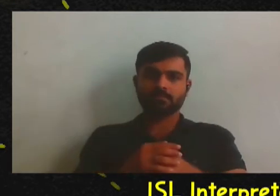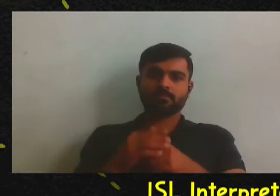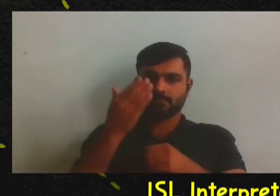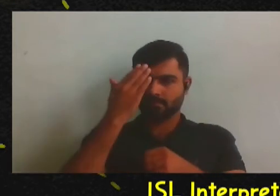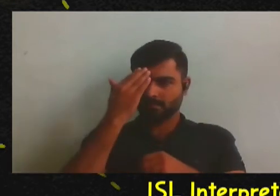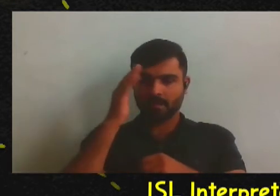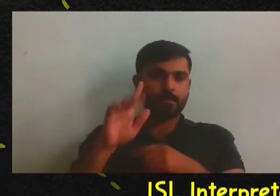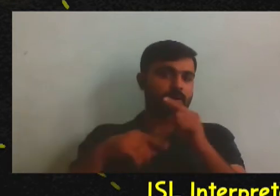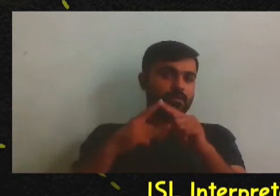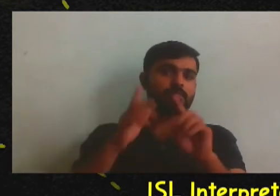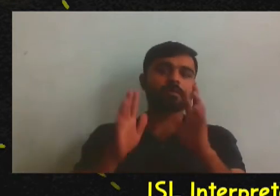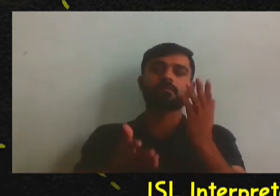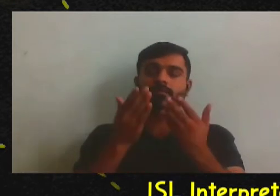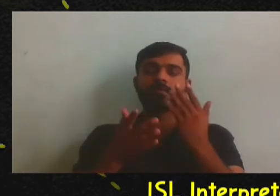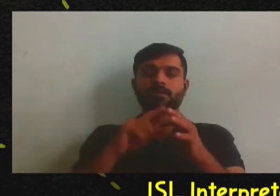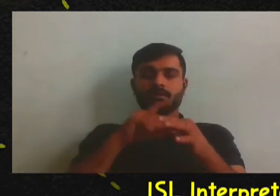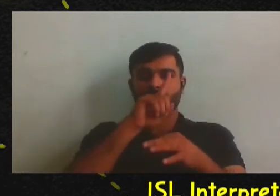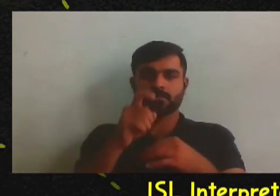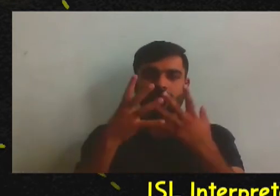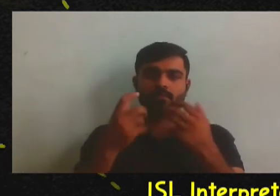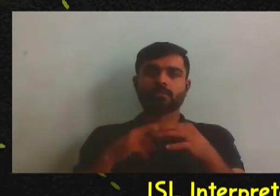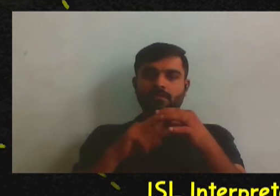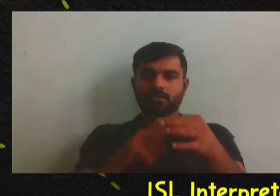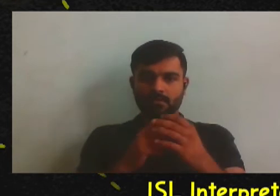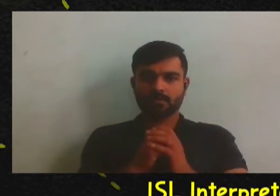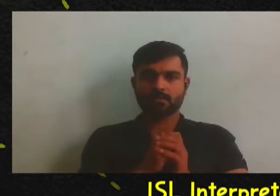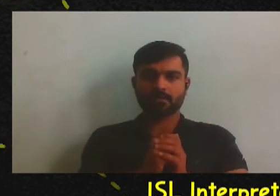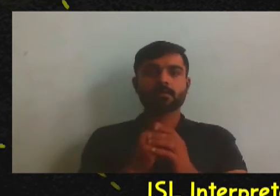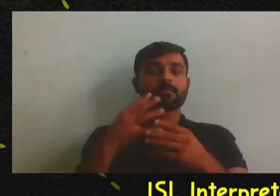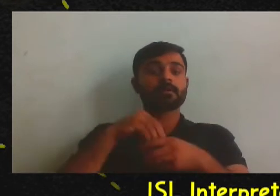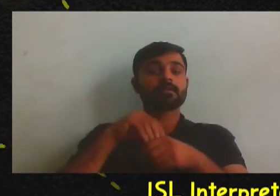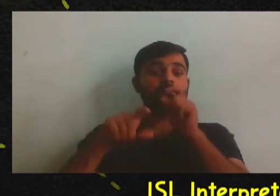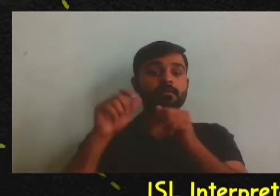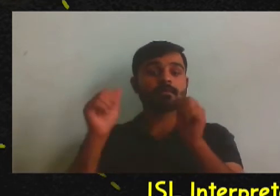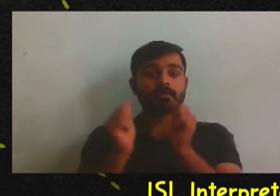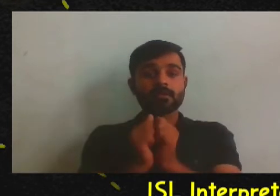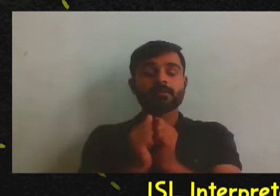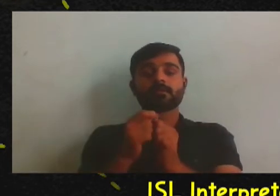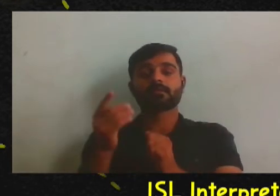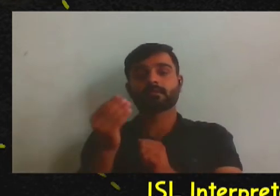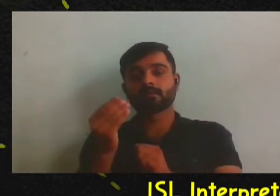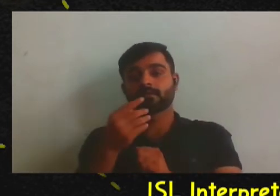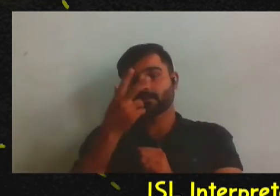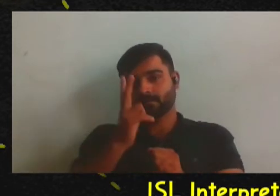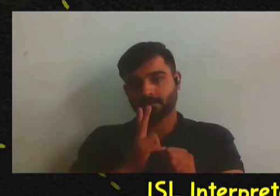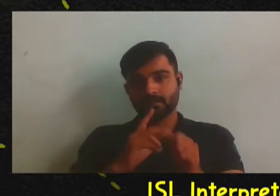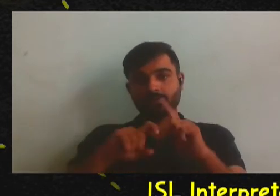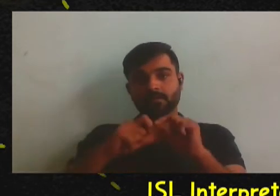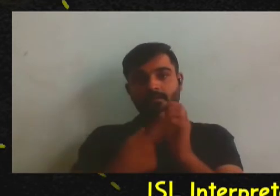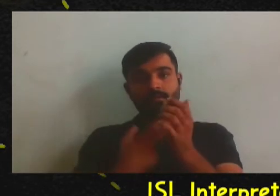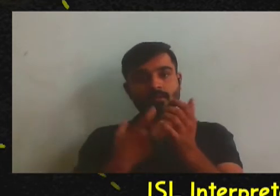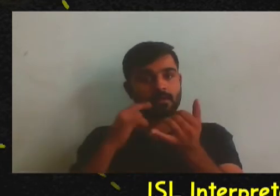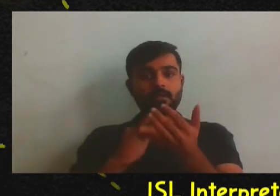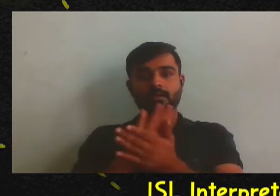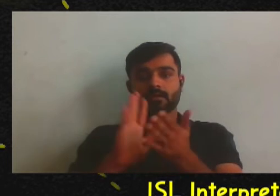about it. And there's a question that I want to ask that ties in with the question that's just been asked by Karishma, saying, and this